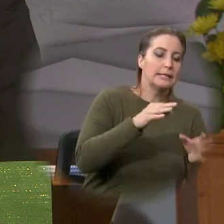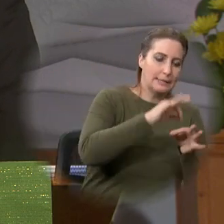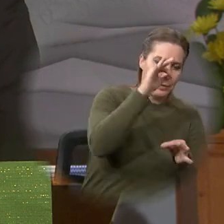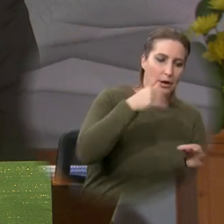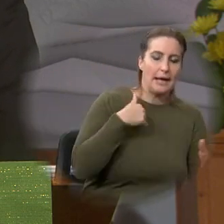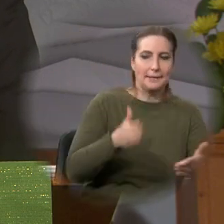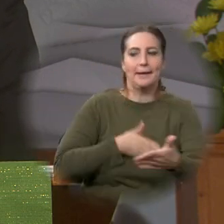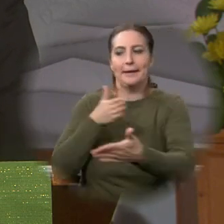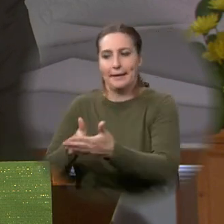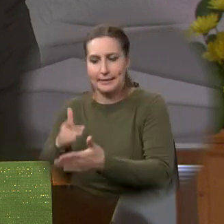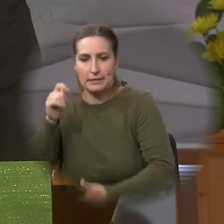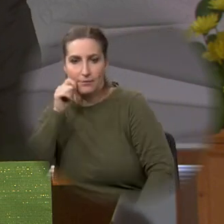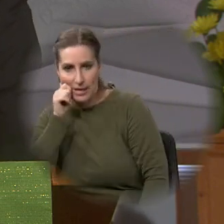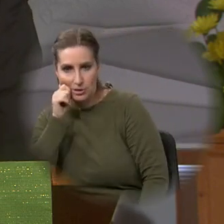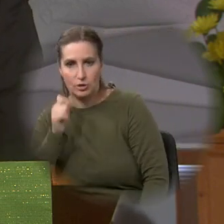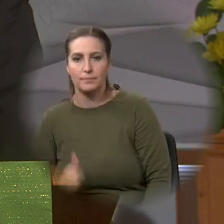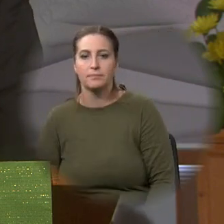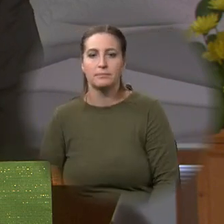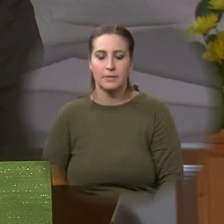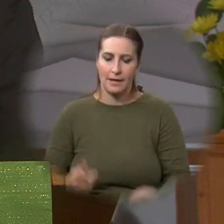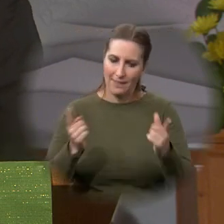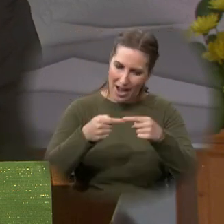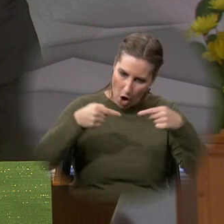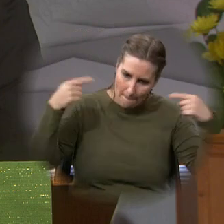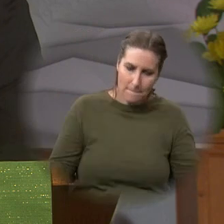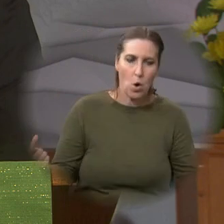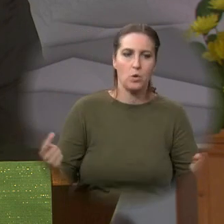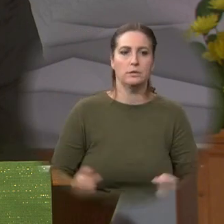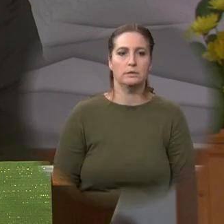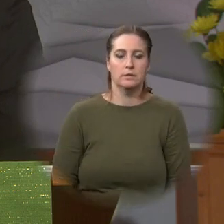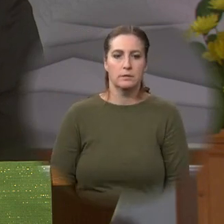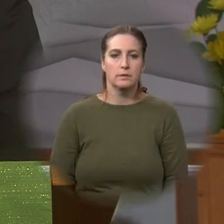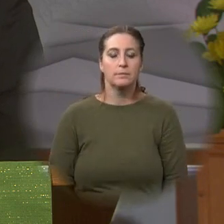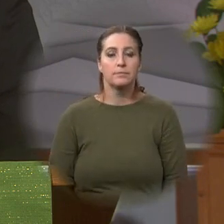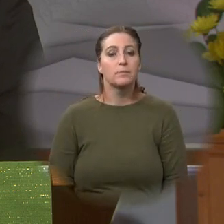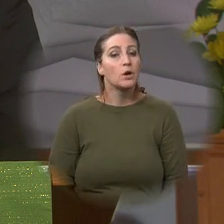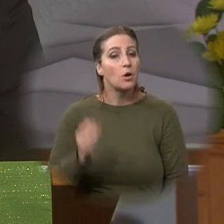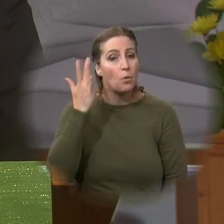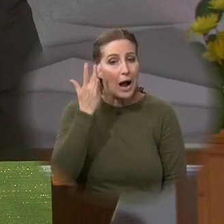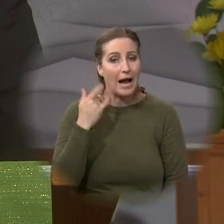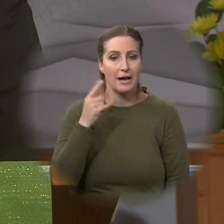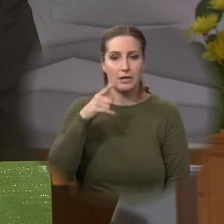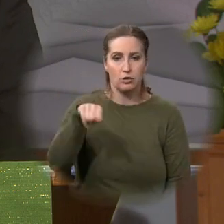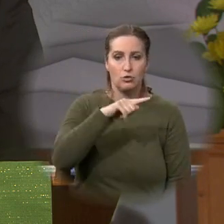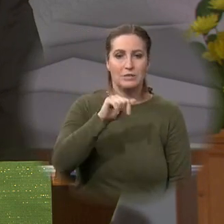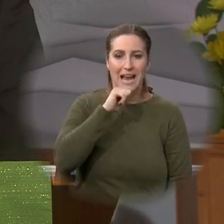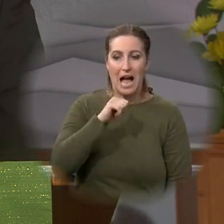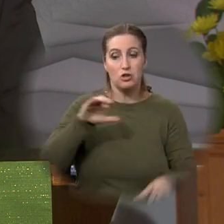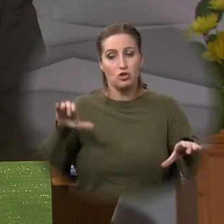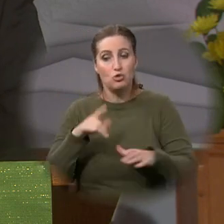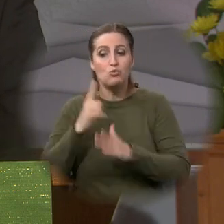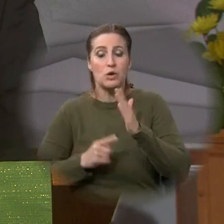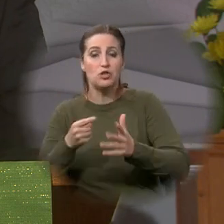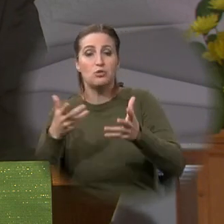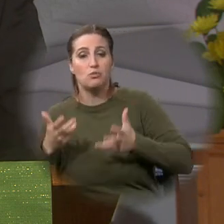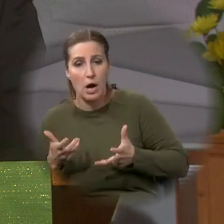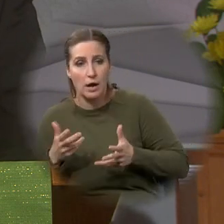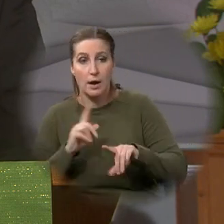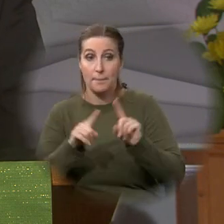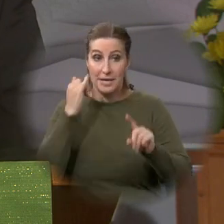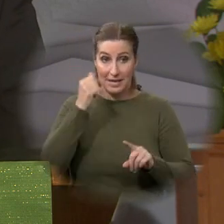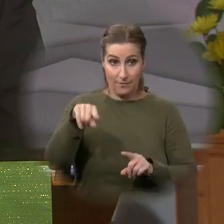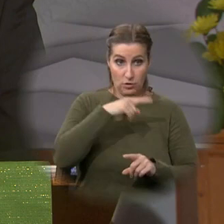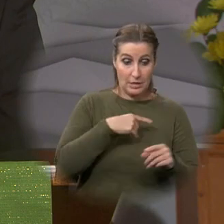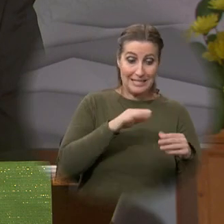Spirit against the flesh. These are opposed to each other, so that you may not do what you want. But if you